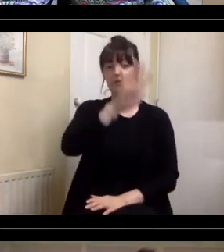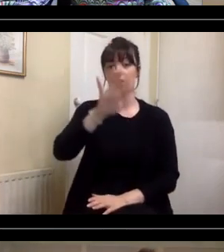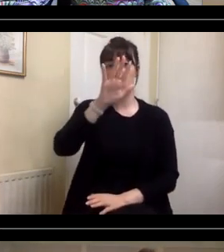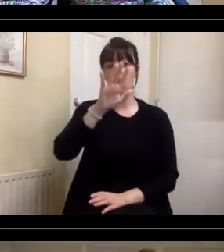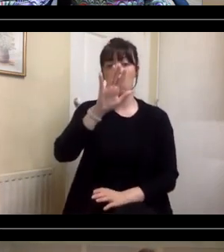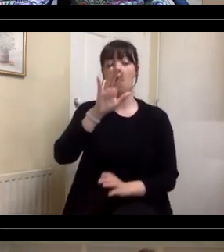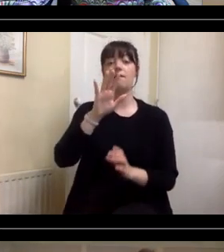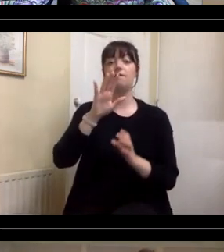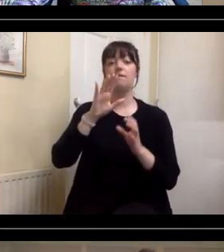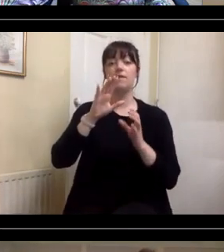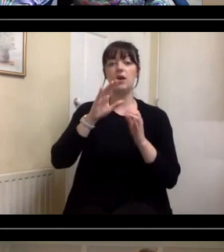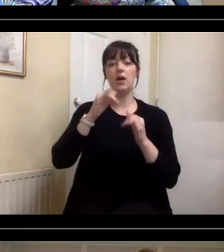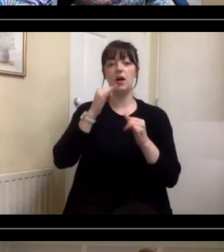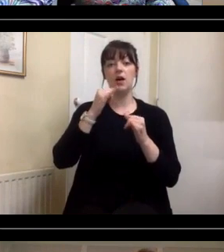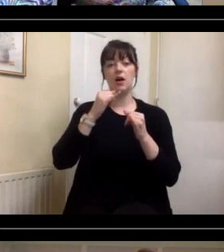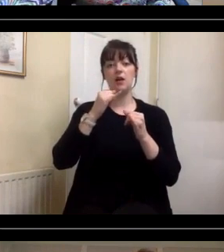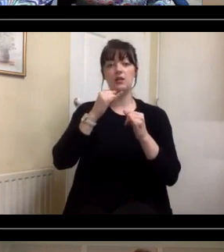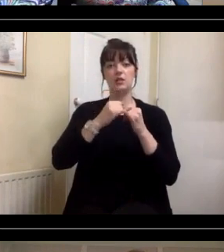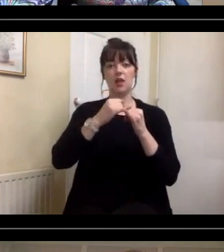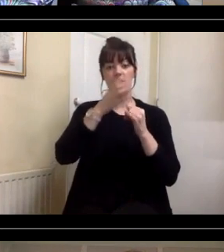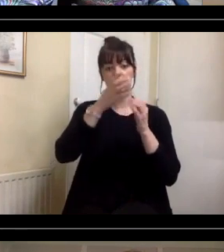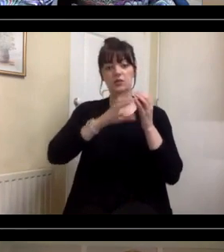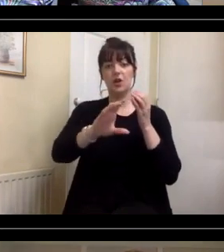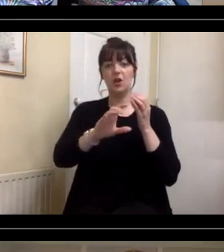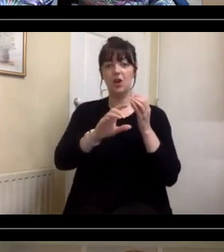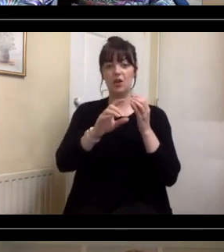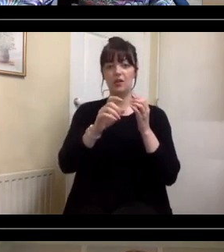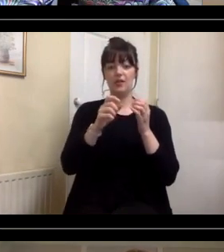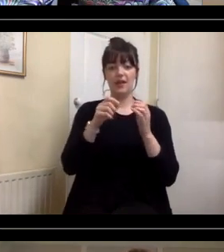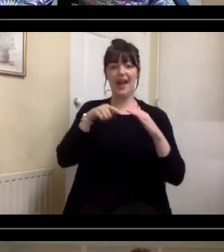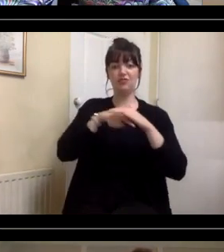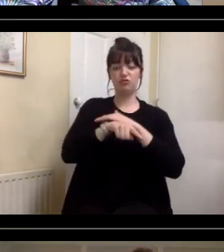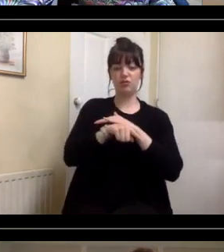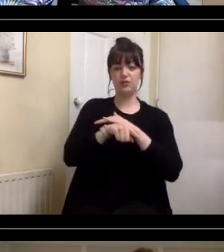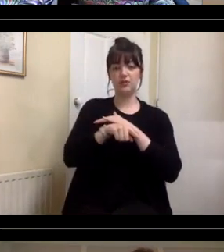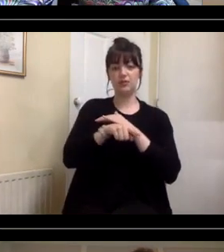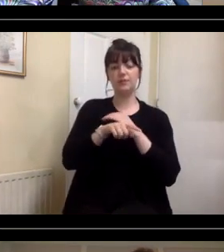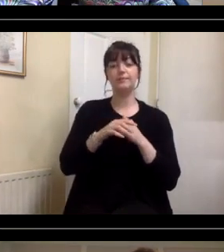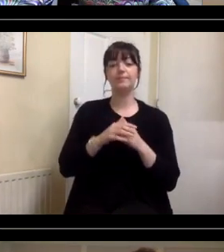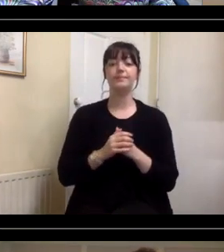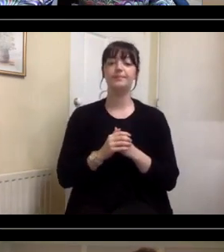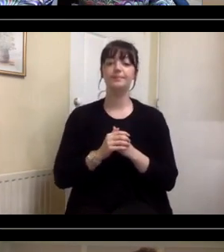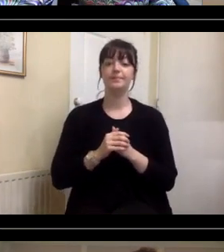entrance. So it will be an informal public space.